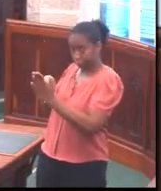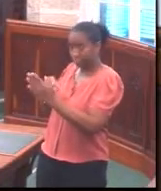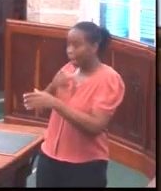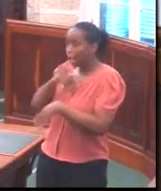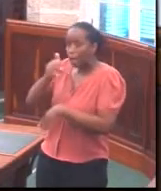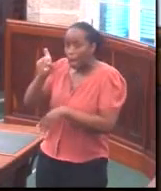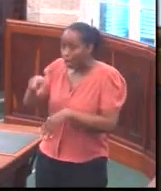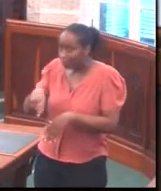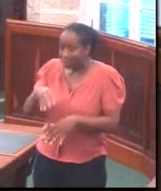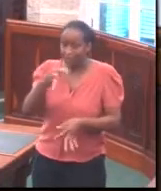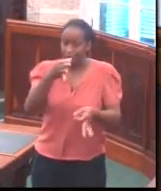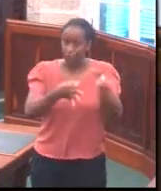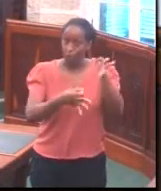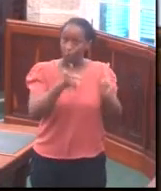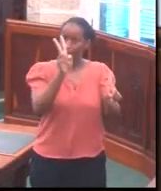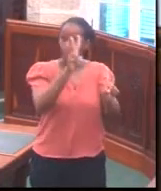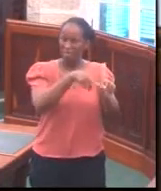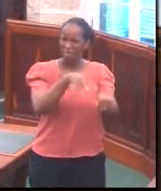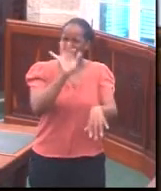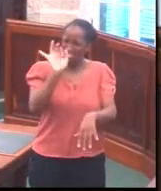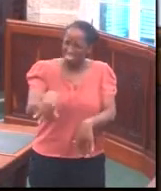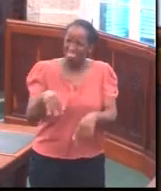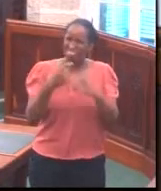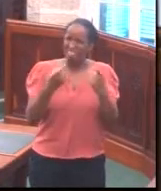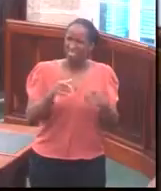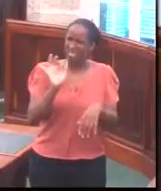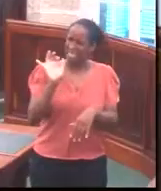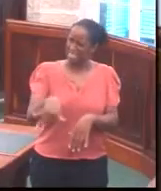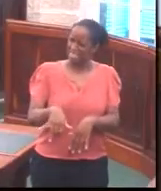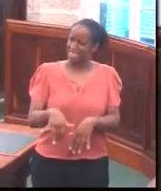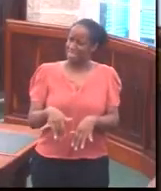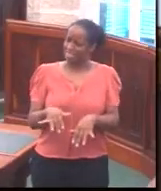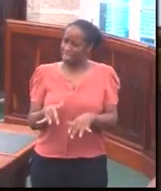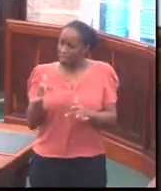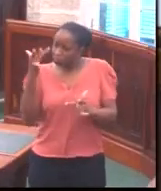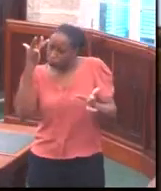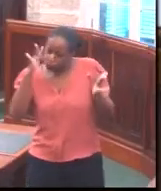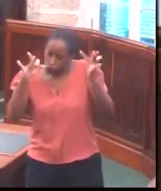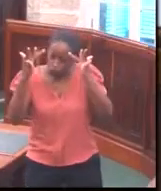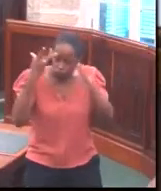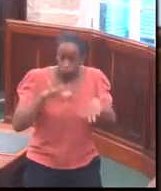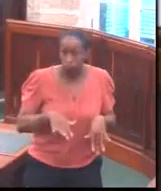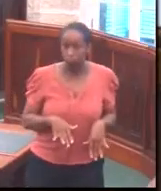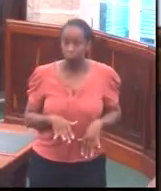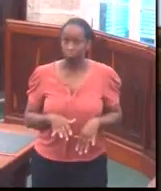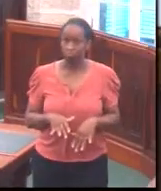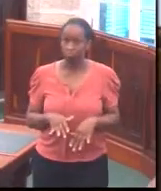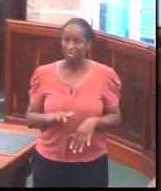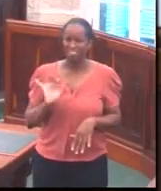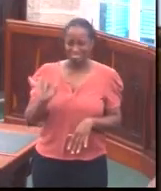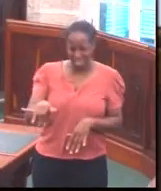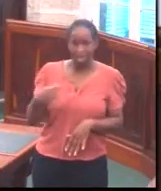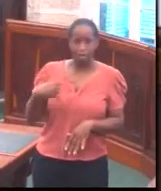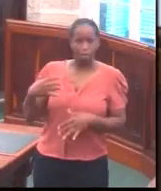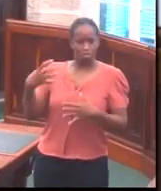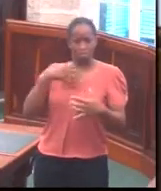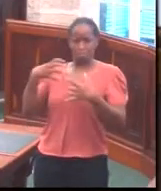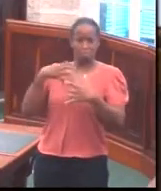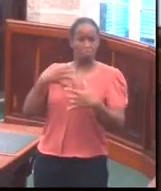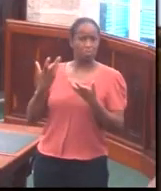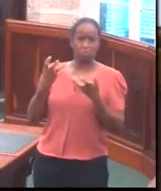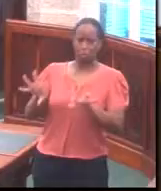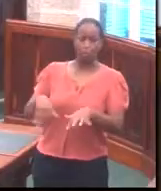resort to the court. That is the sin. That is the mischief against which we complained. So I'll speak